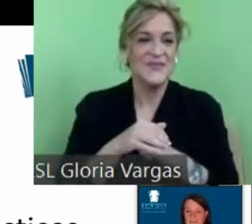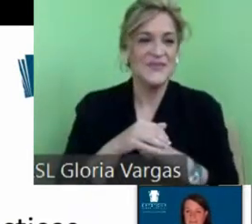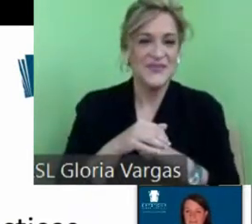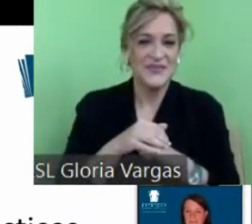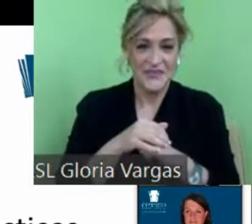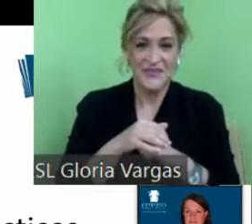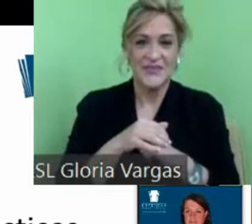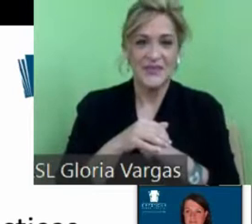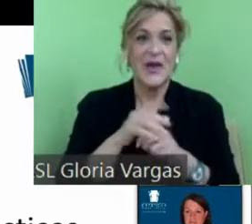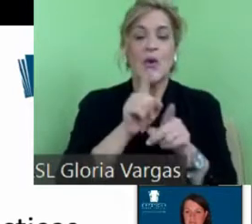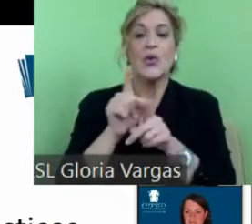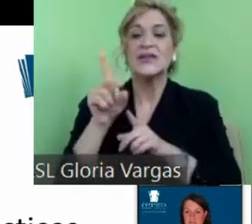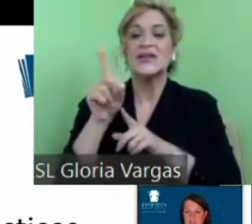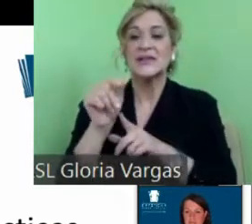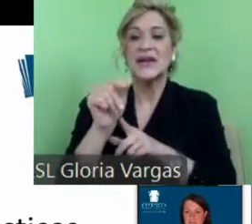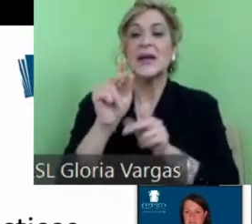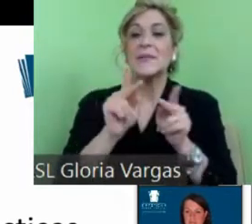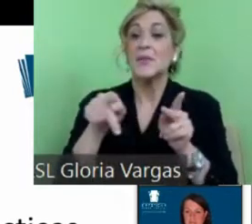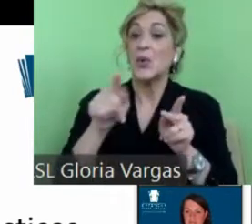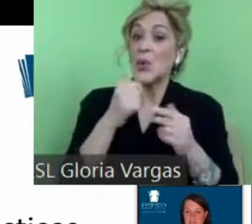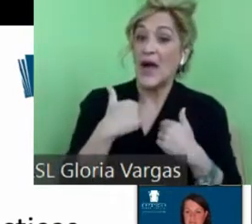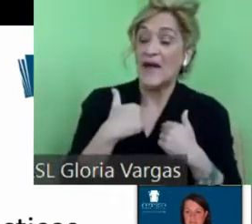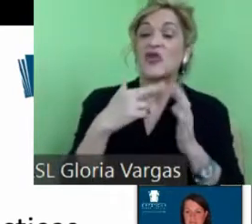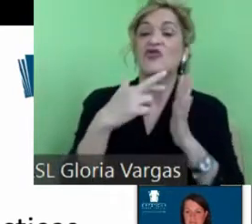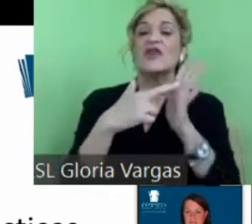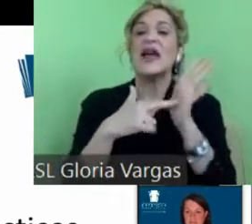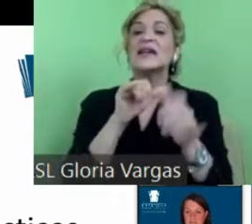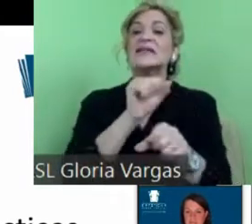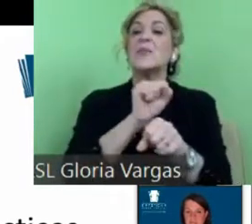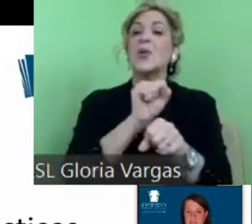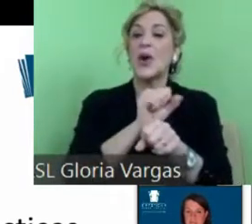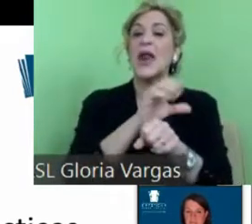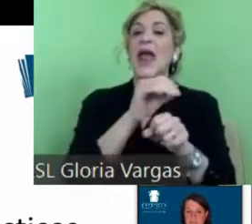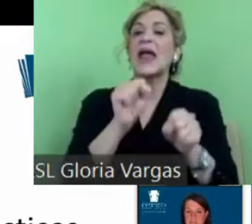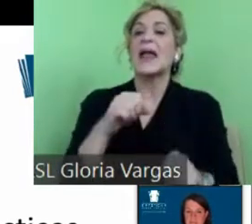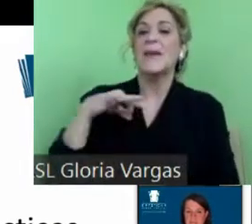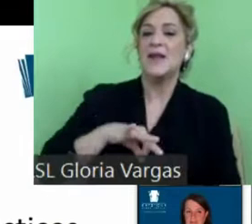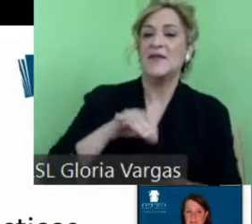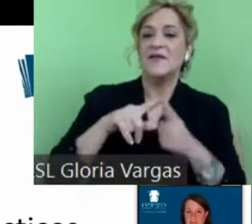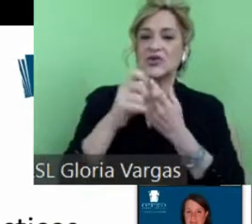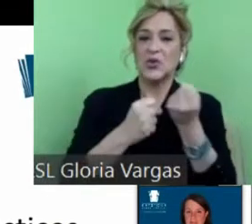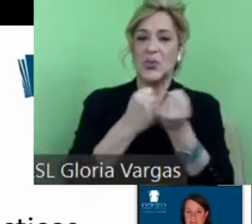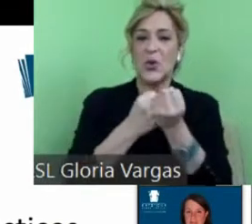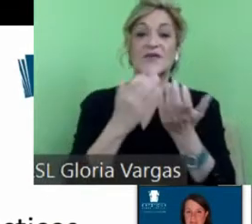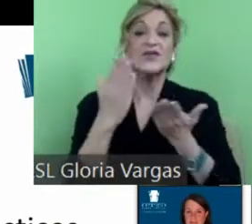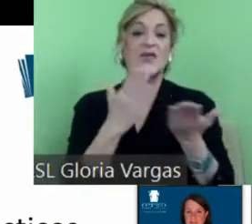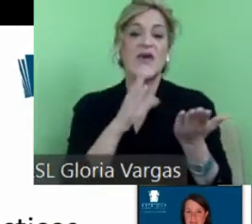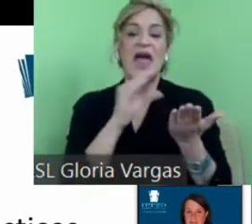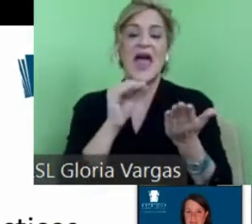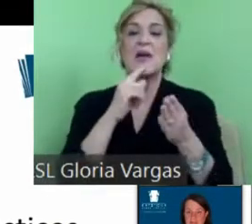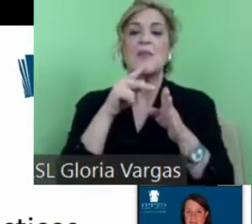Persons with disabilities can also be registered as unemployed and can benefit of supported services and